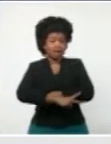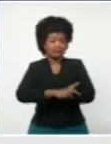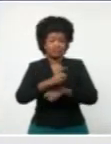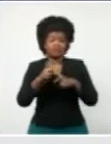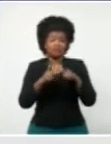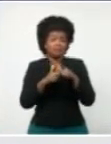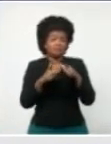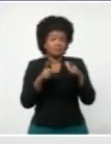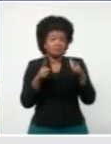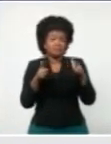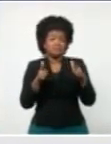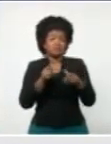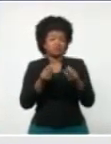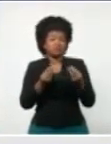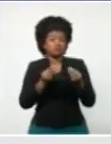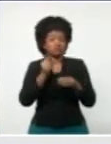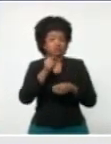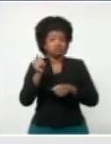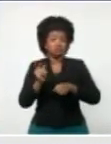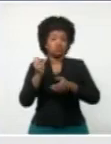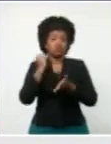by Brazil with